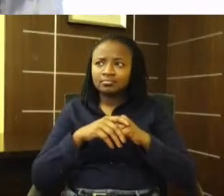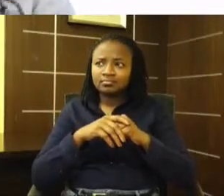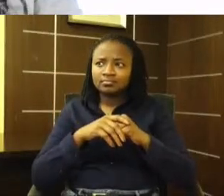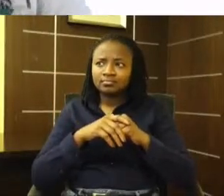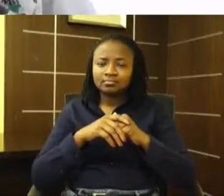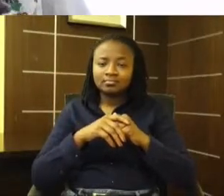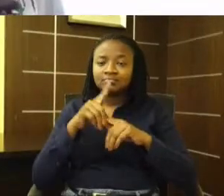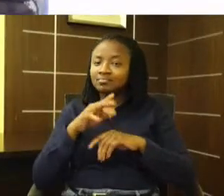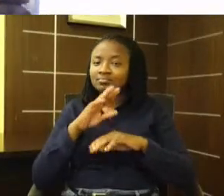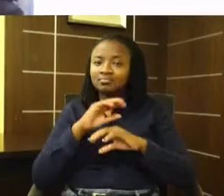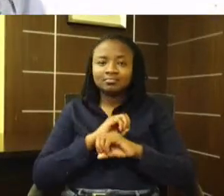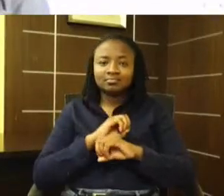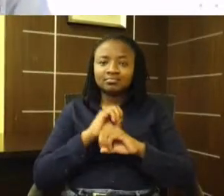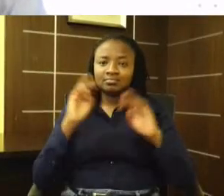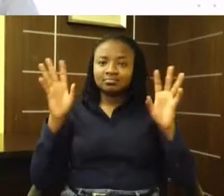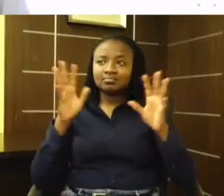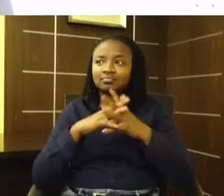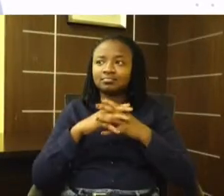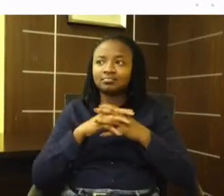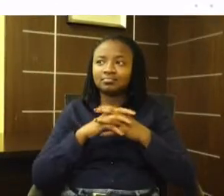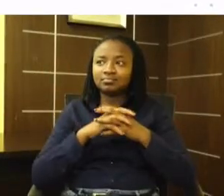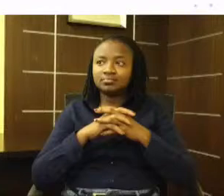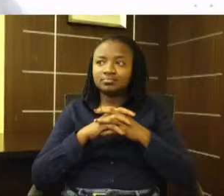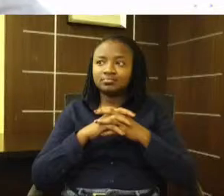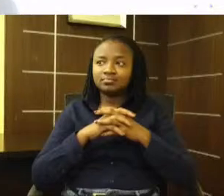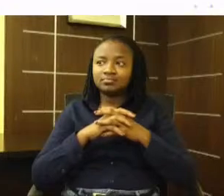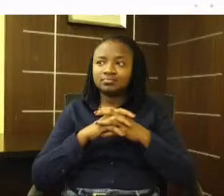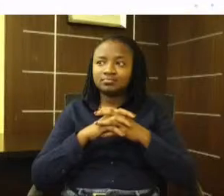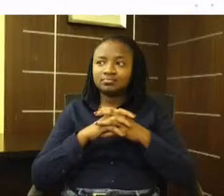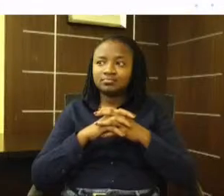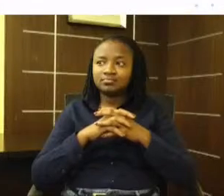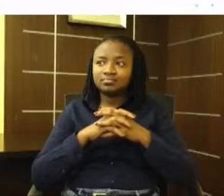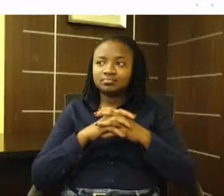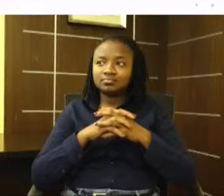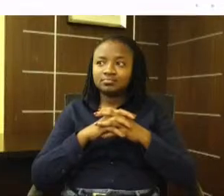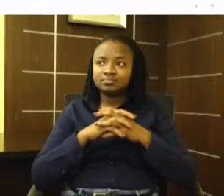hivi, tuseme I'm in question 10, I'm remaining